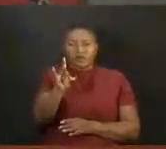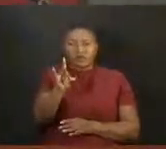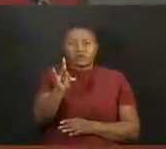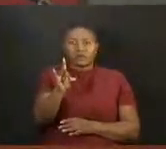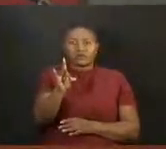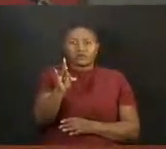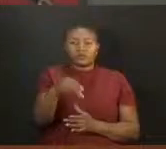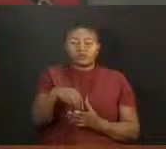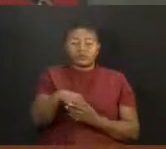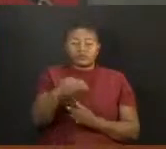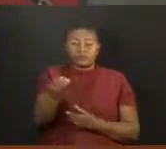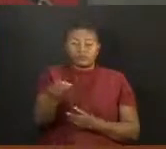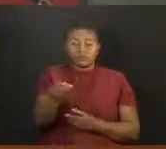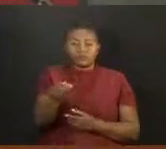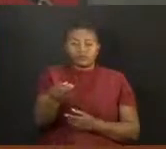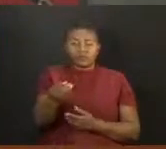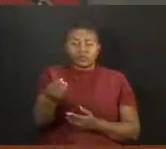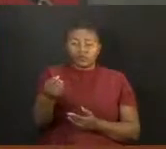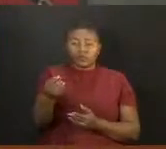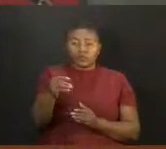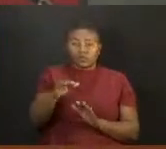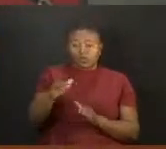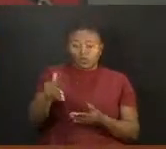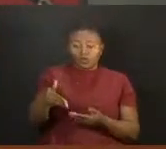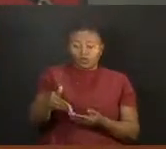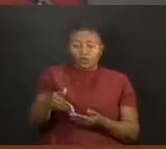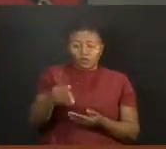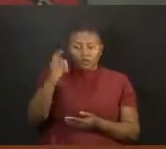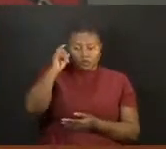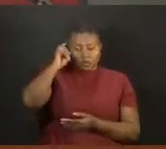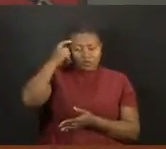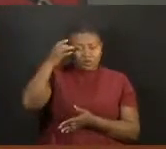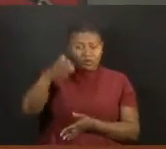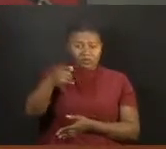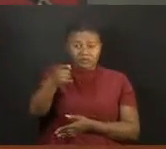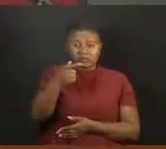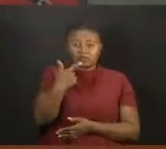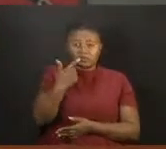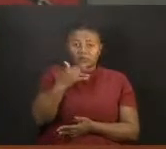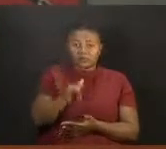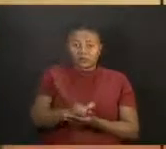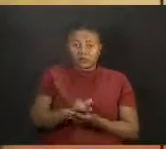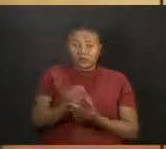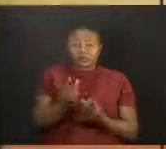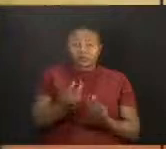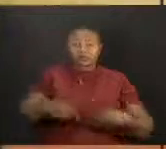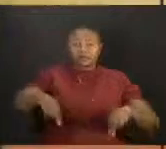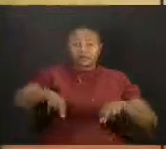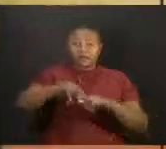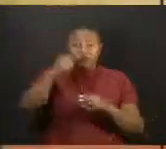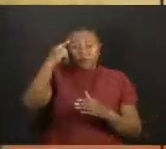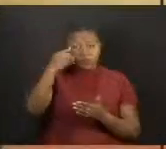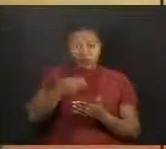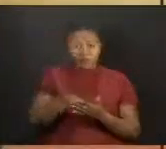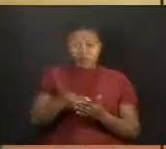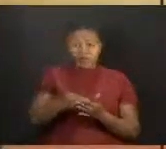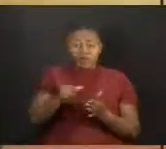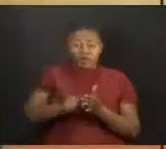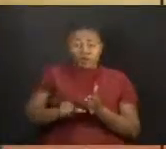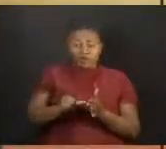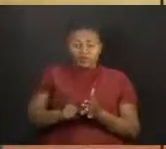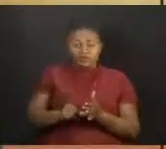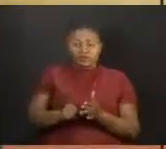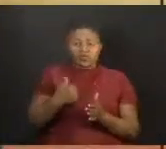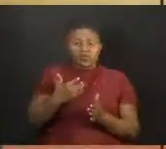his introduction, the governor did mention value for money audits. I just want to find out